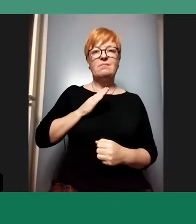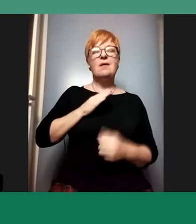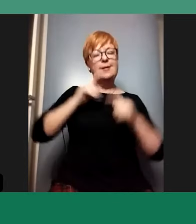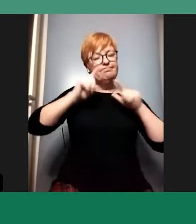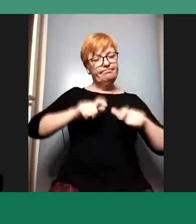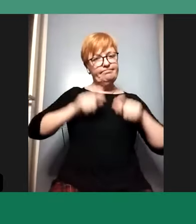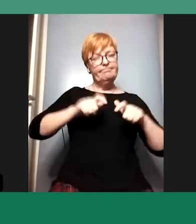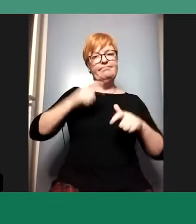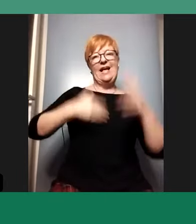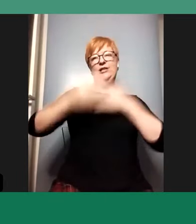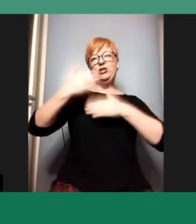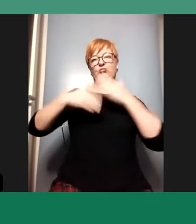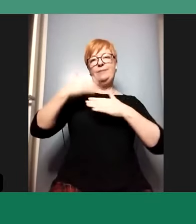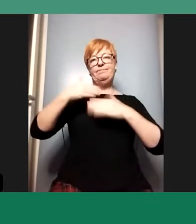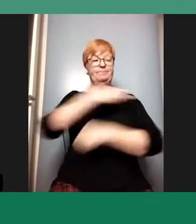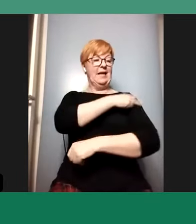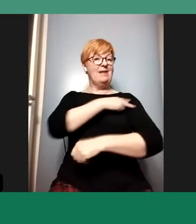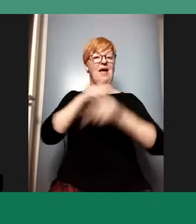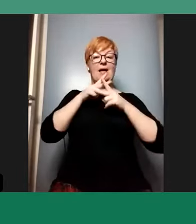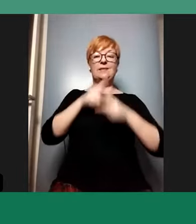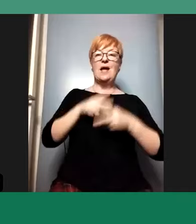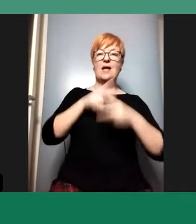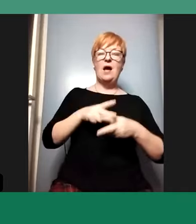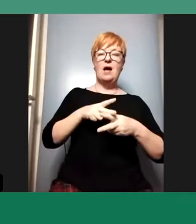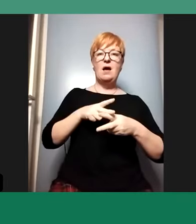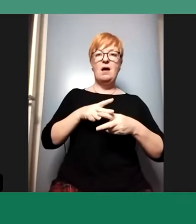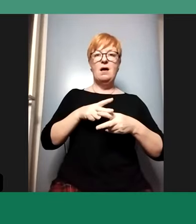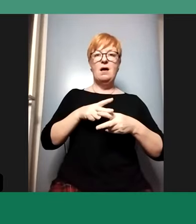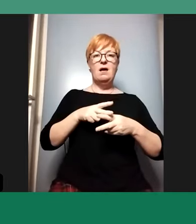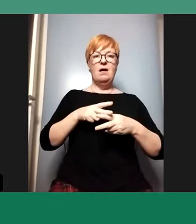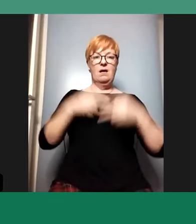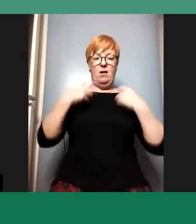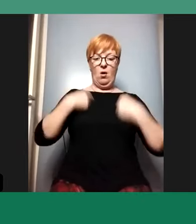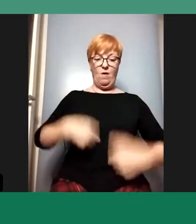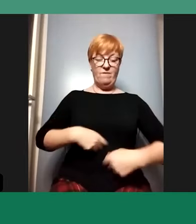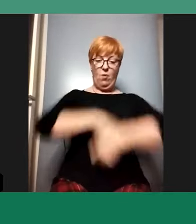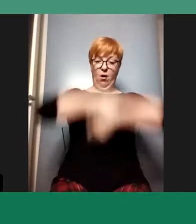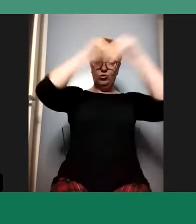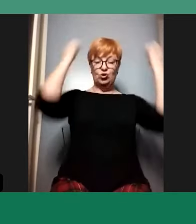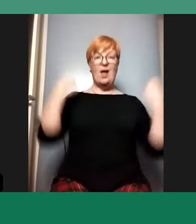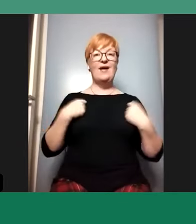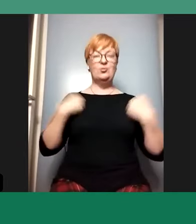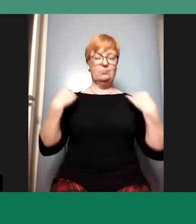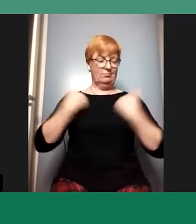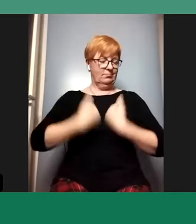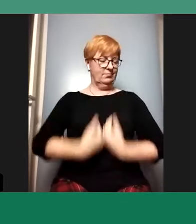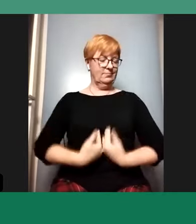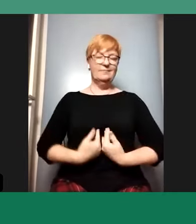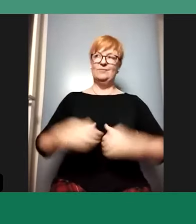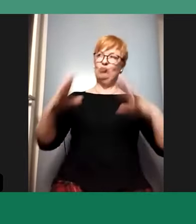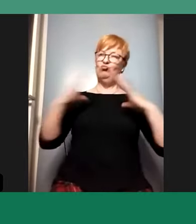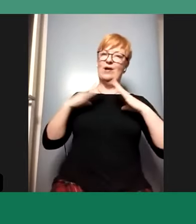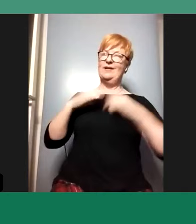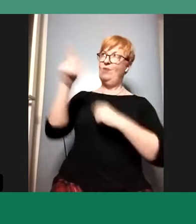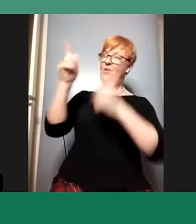The caretaker, changing from overalls to soft shirt, to pose at the unveiling, with